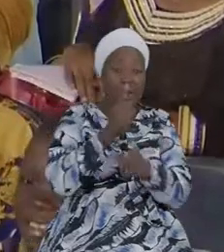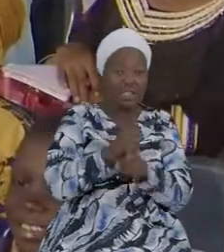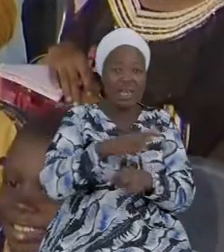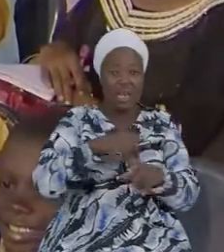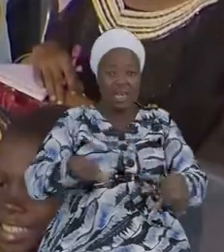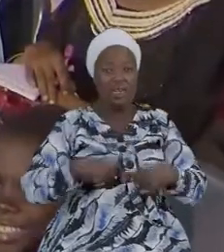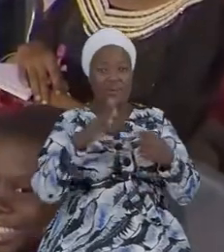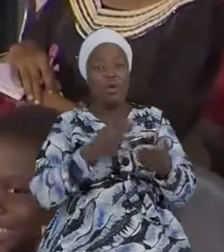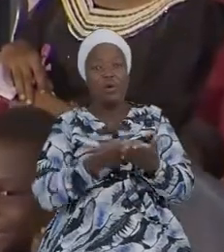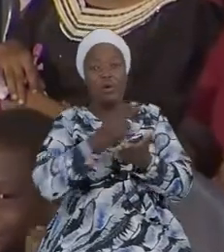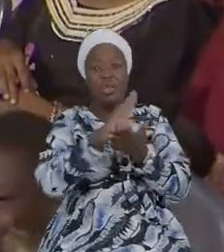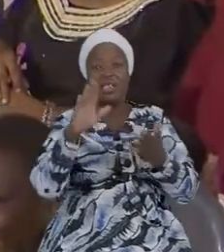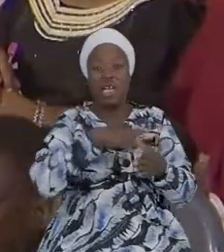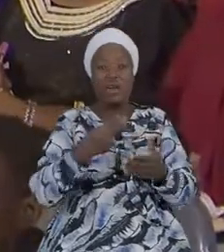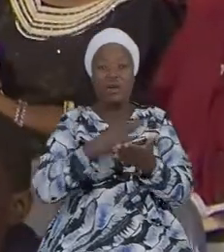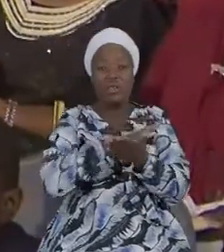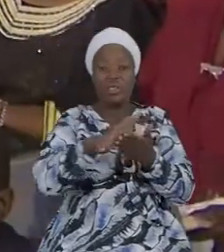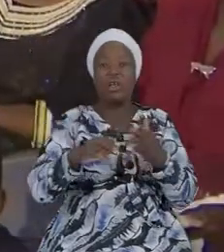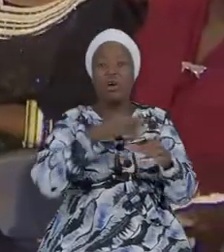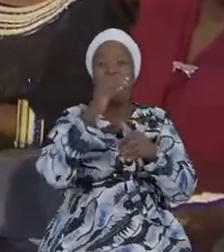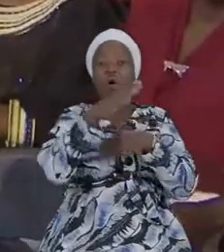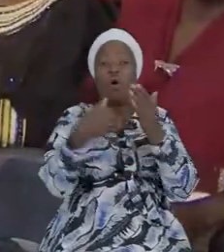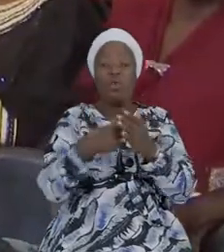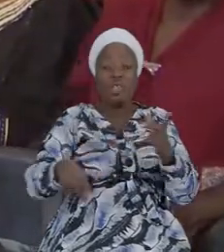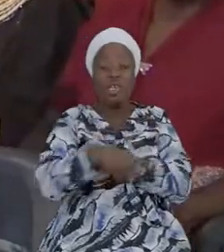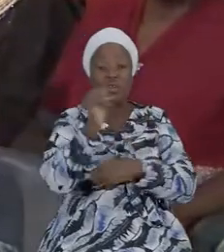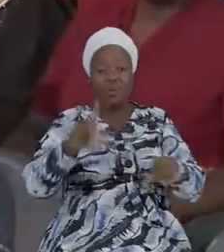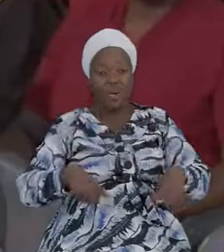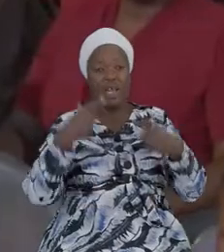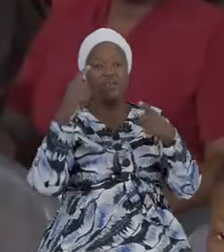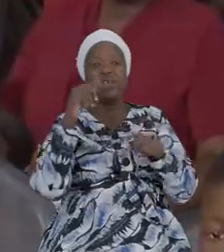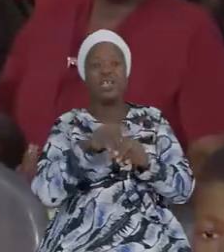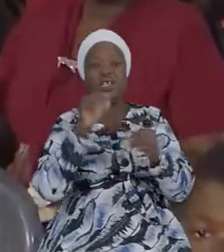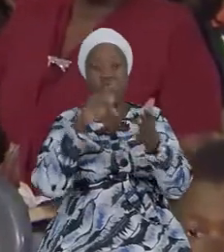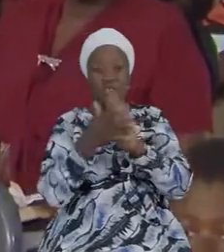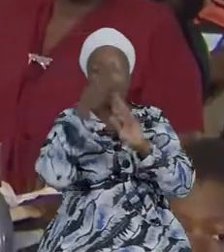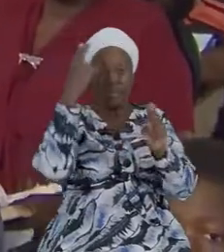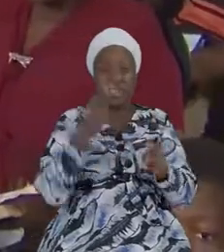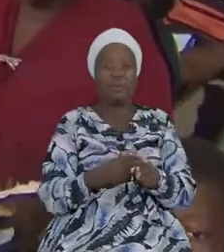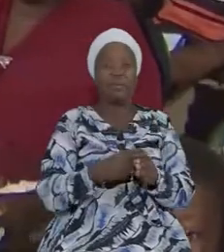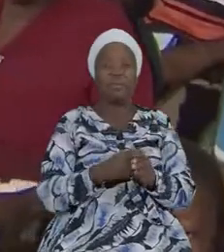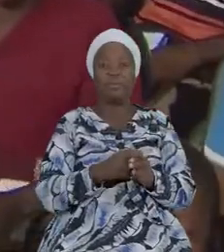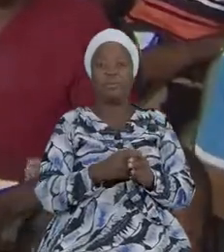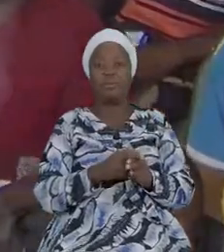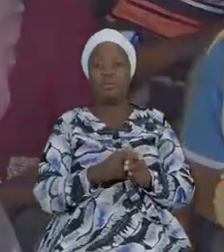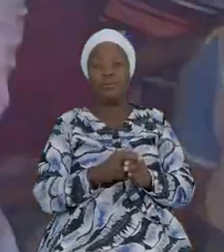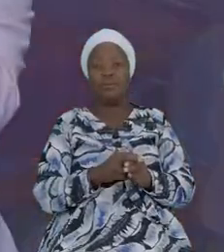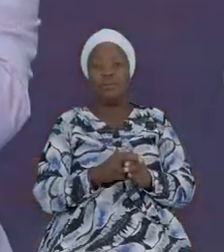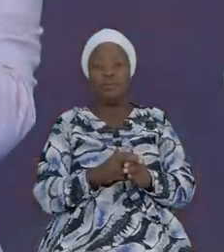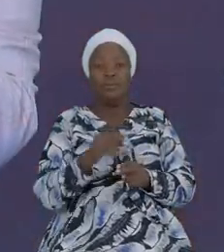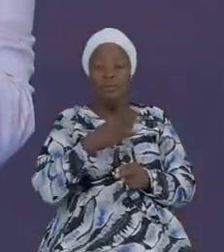holiness and righteousness every day, all the days of your life, in Jesus' name.